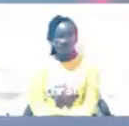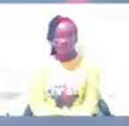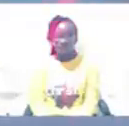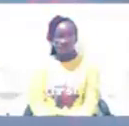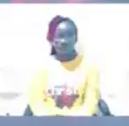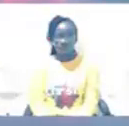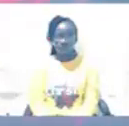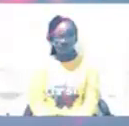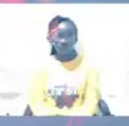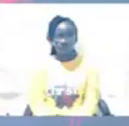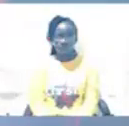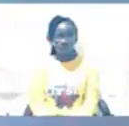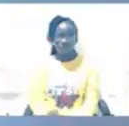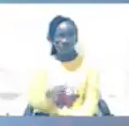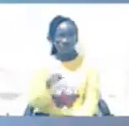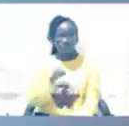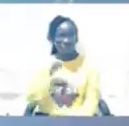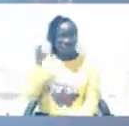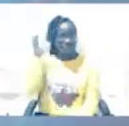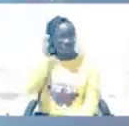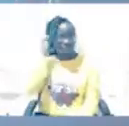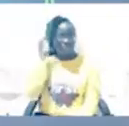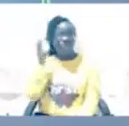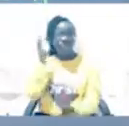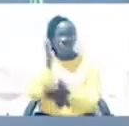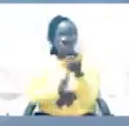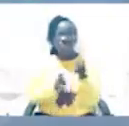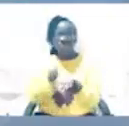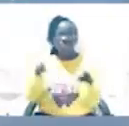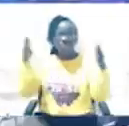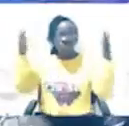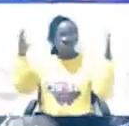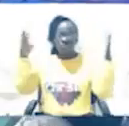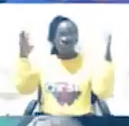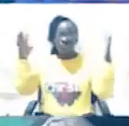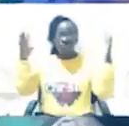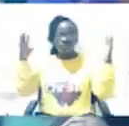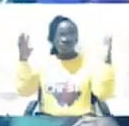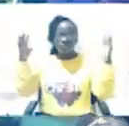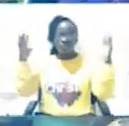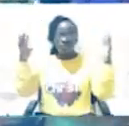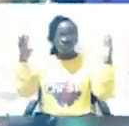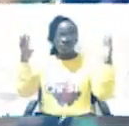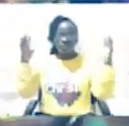I heard some people were clapping their hands. If I've said this one somewhere, they would have clapped.